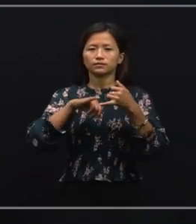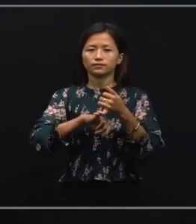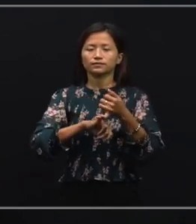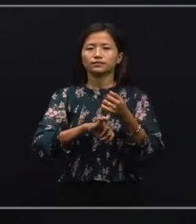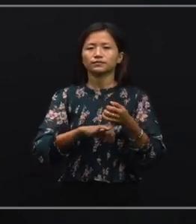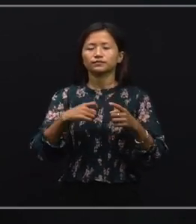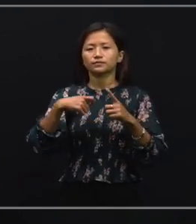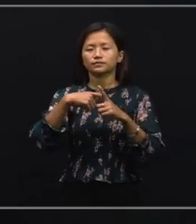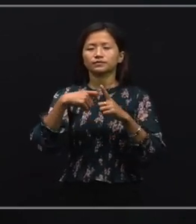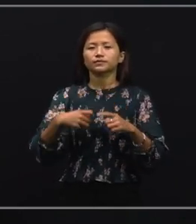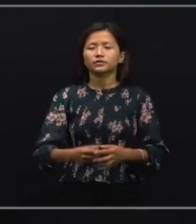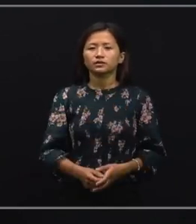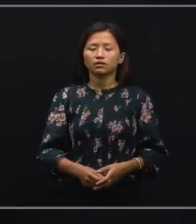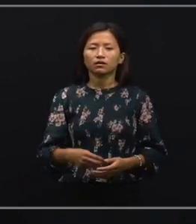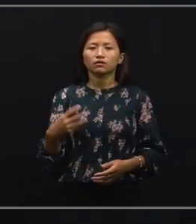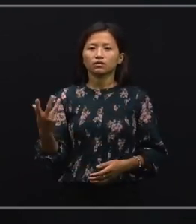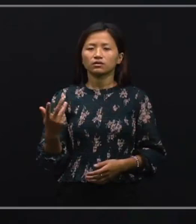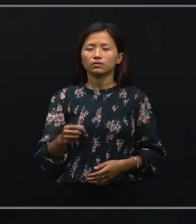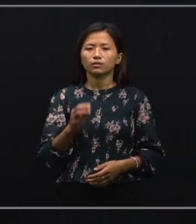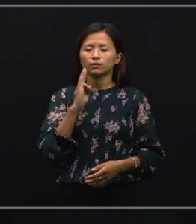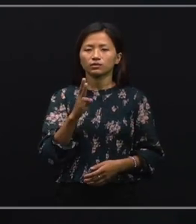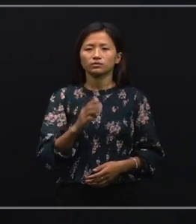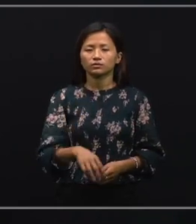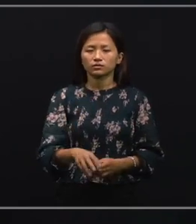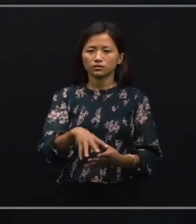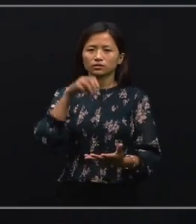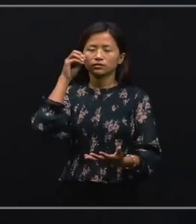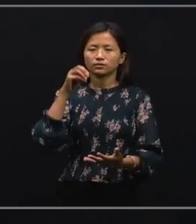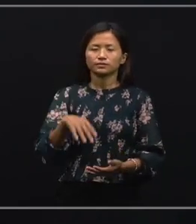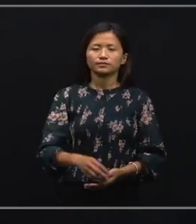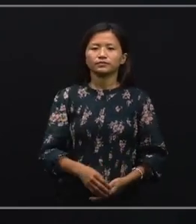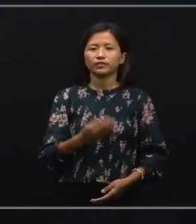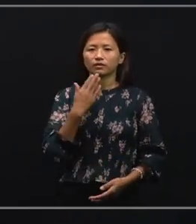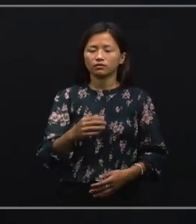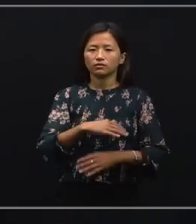you will get to know yourself on how well you have learned this poem.